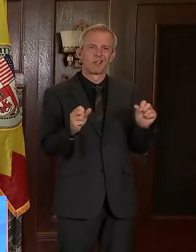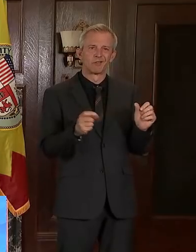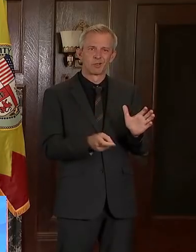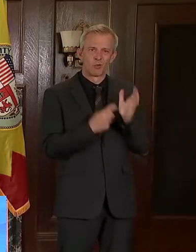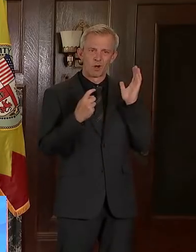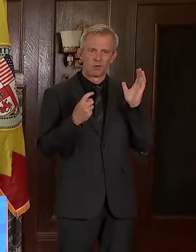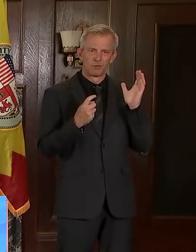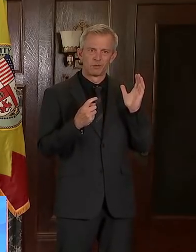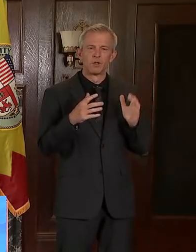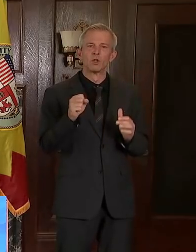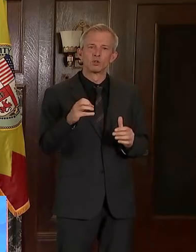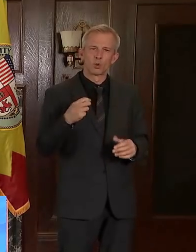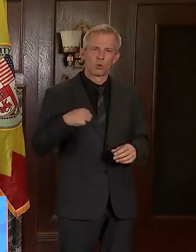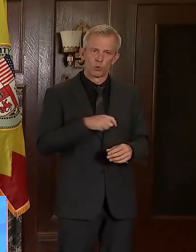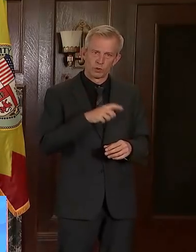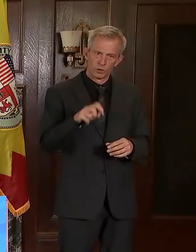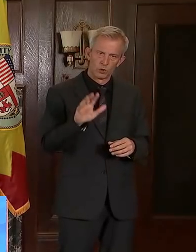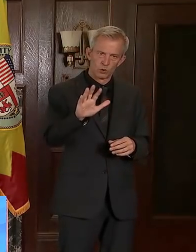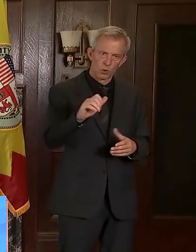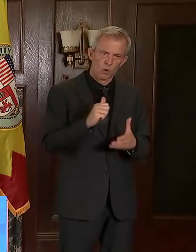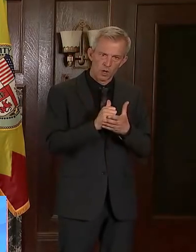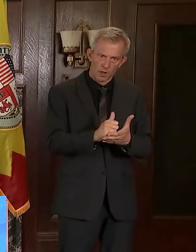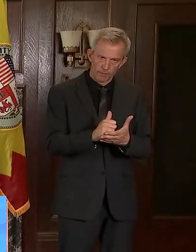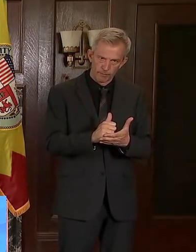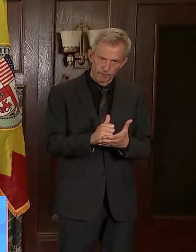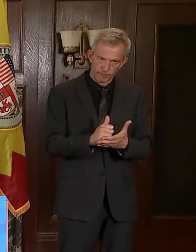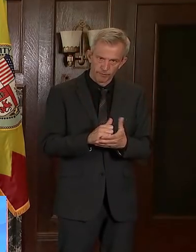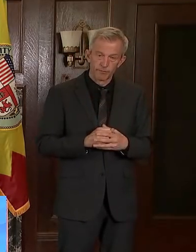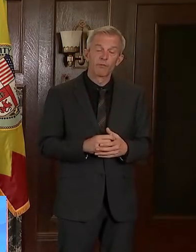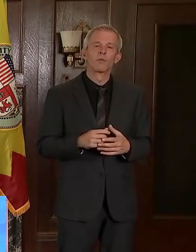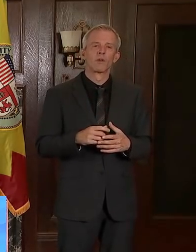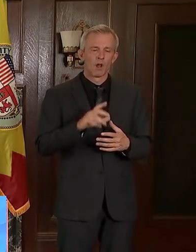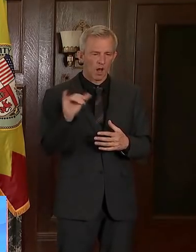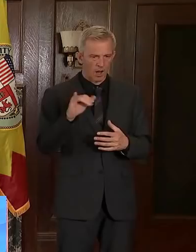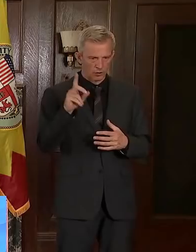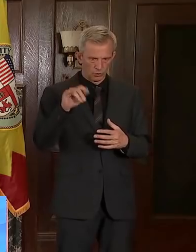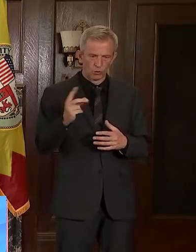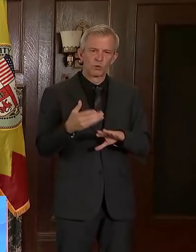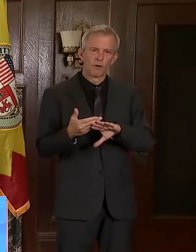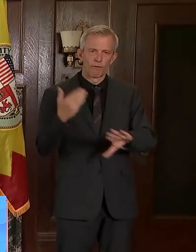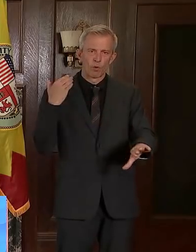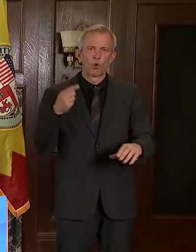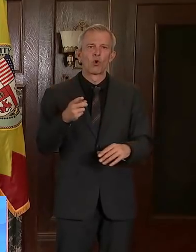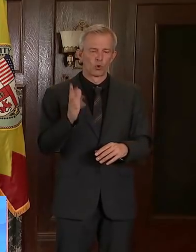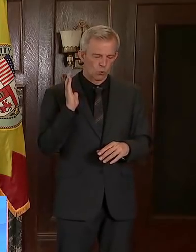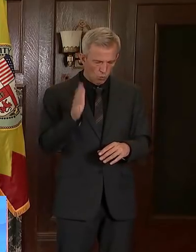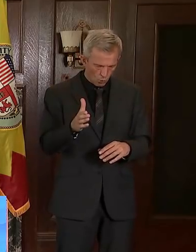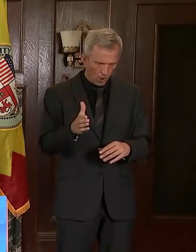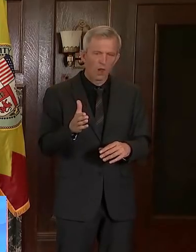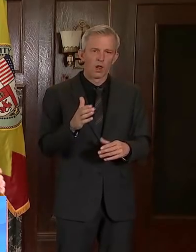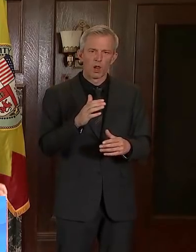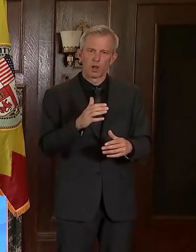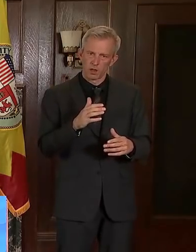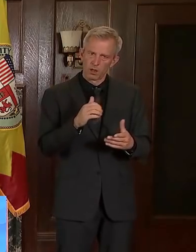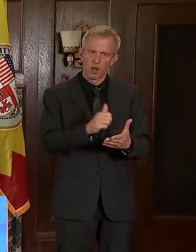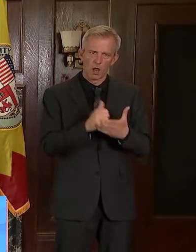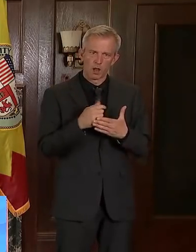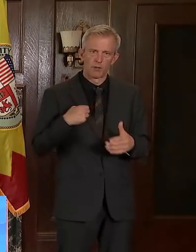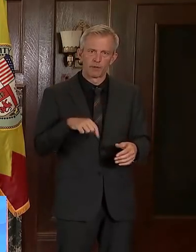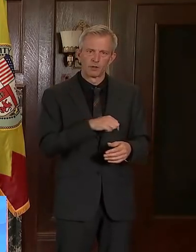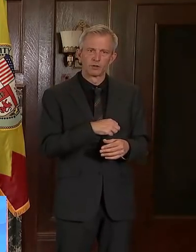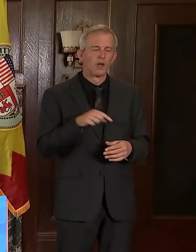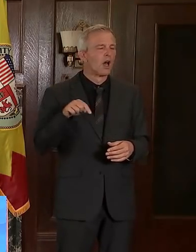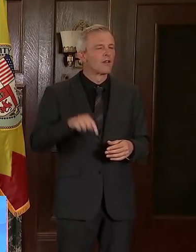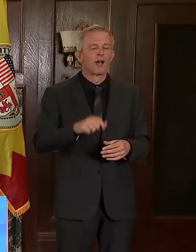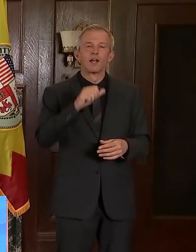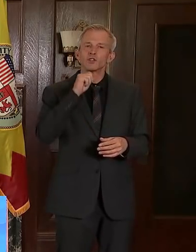do, so we need your help. And I know that as you have done, you will rise to the occasion. This is not some sort of green